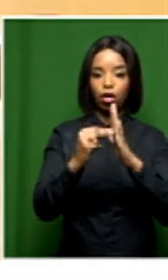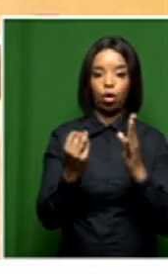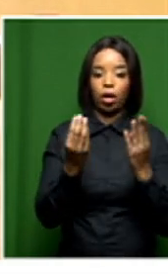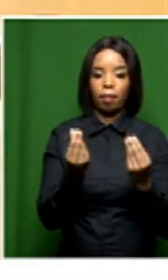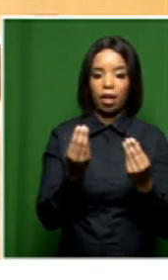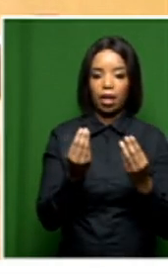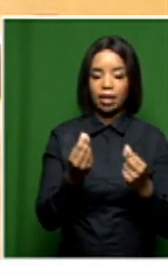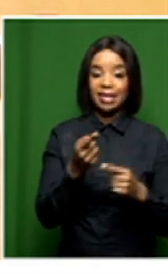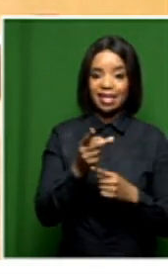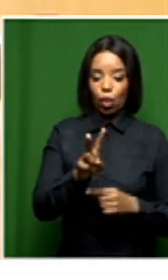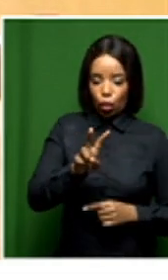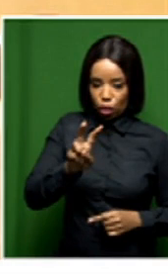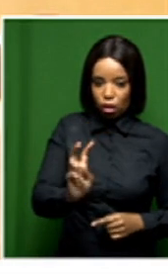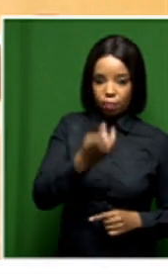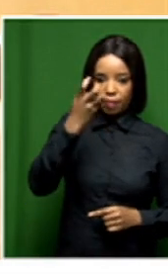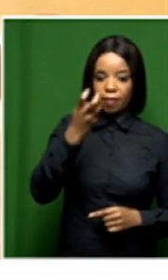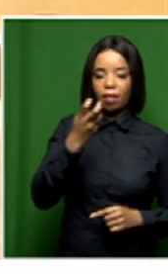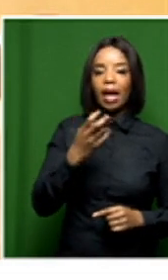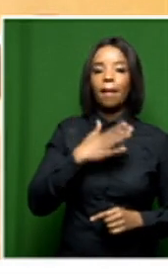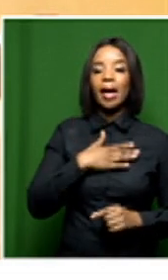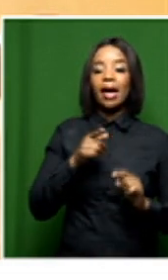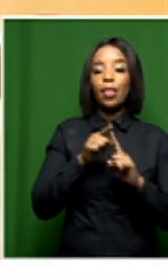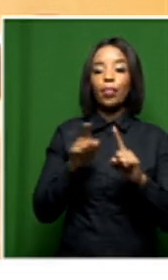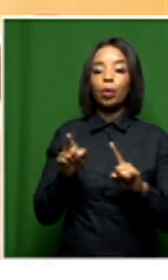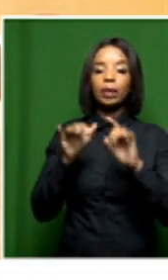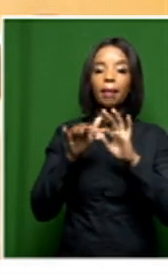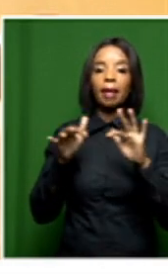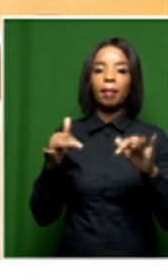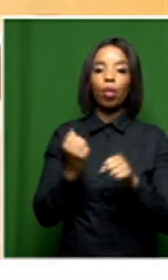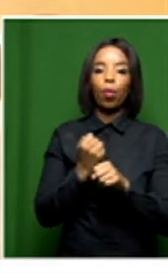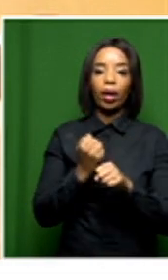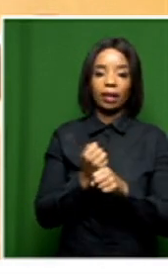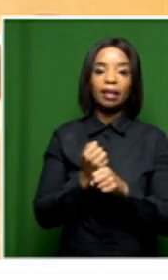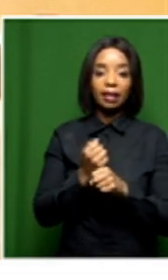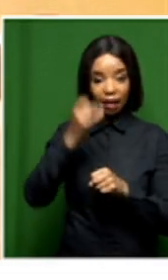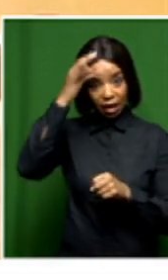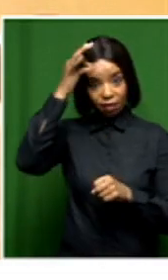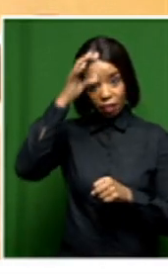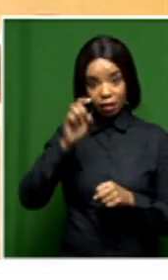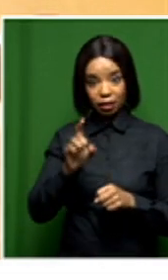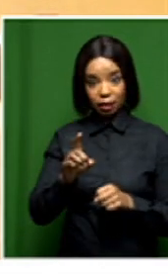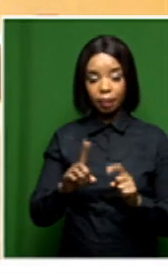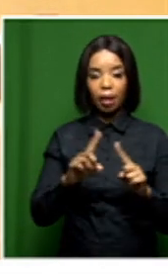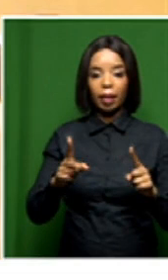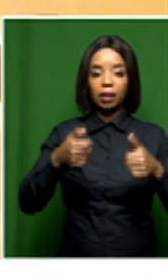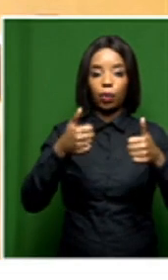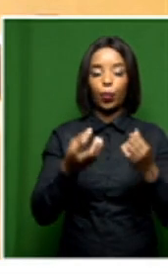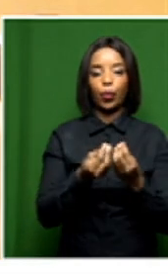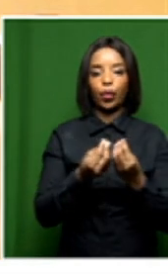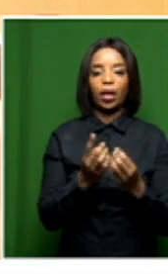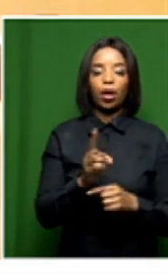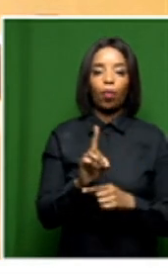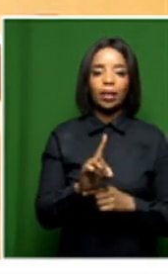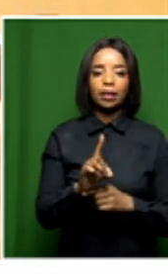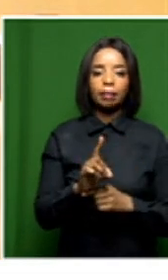was taken by these particular individuals. And the good thing in the end is that the South African Social Security Agency